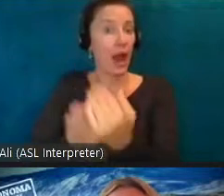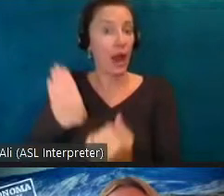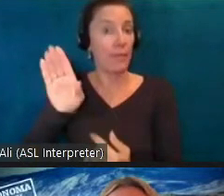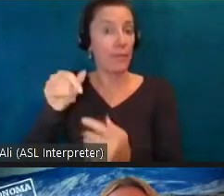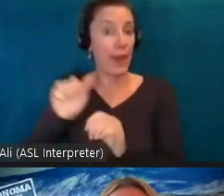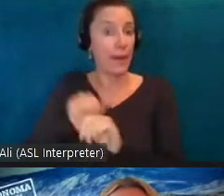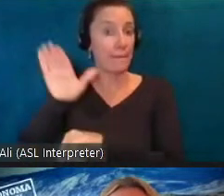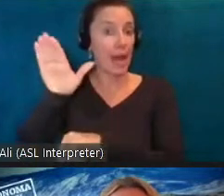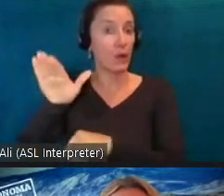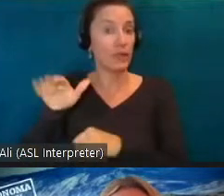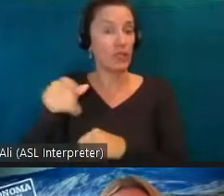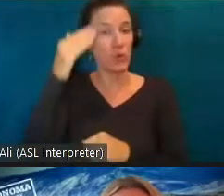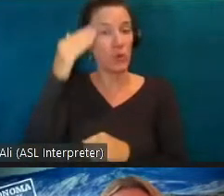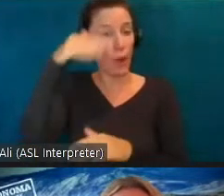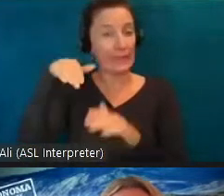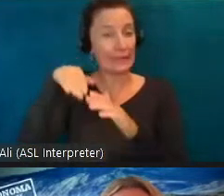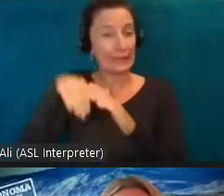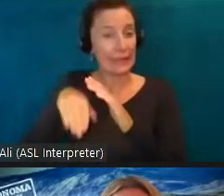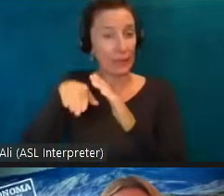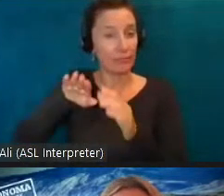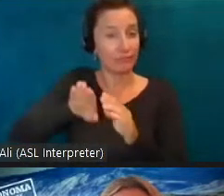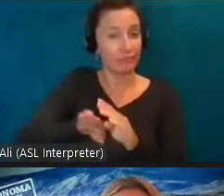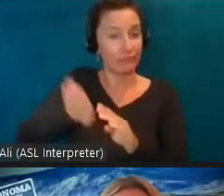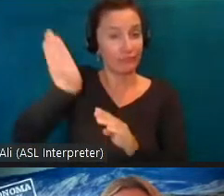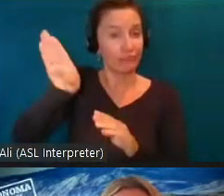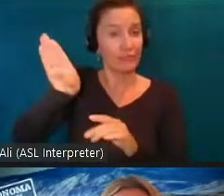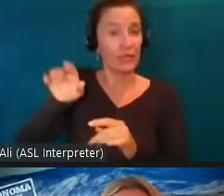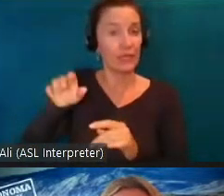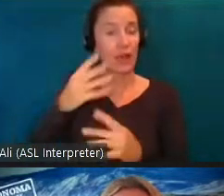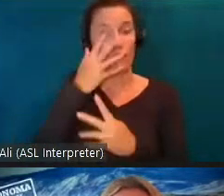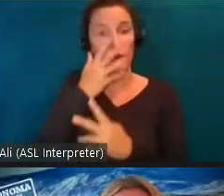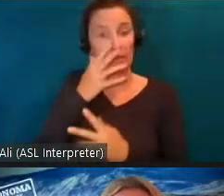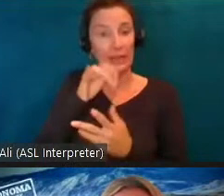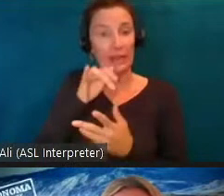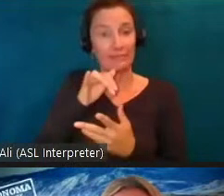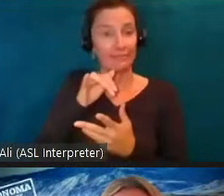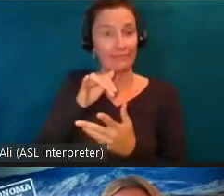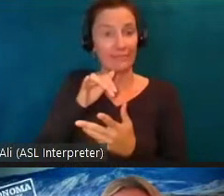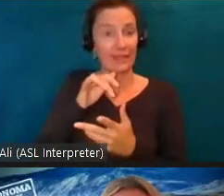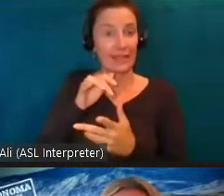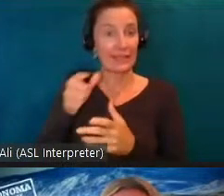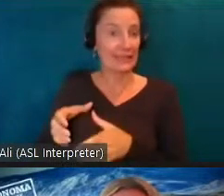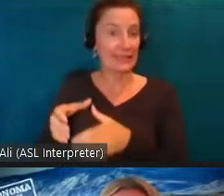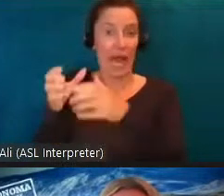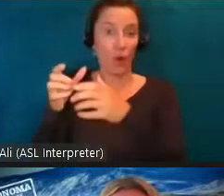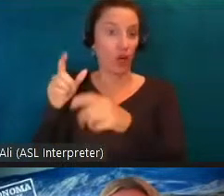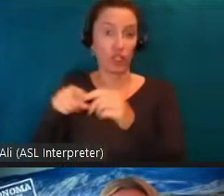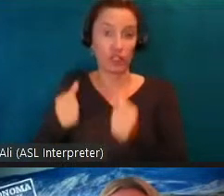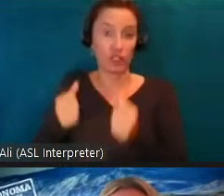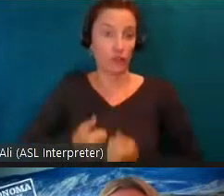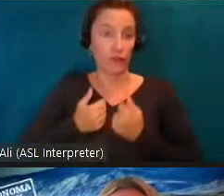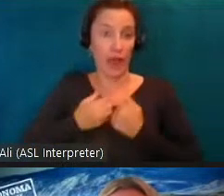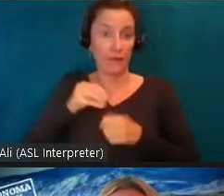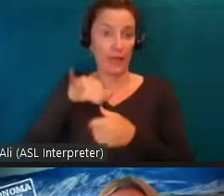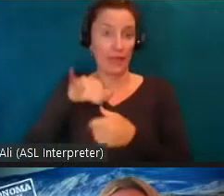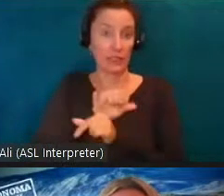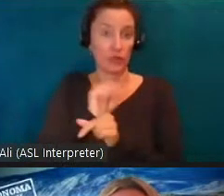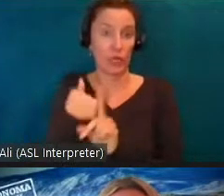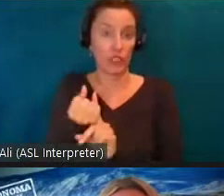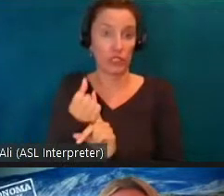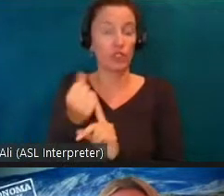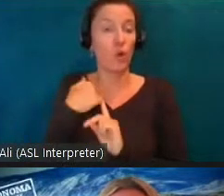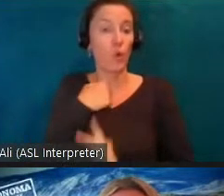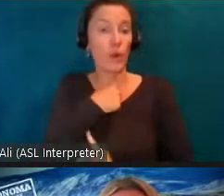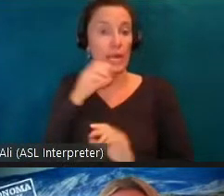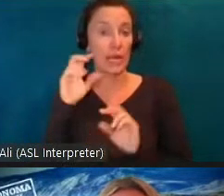that Supervisor Hopkins was talking about. And unfortunately, at that point, the tower would not survive. So we're watching